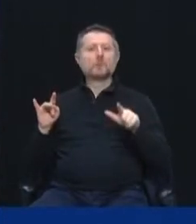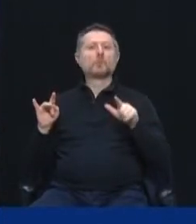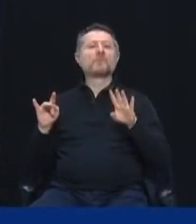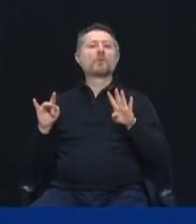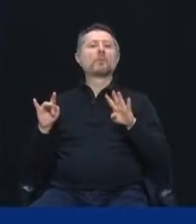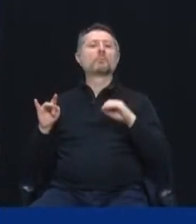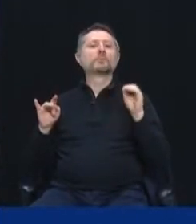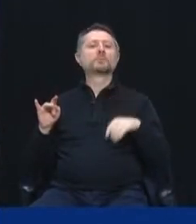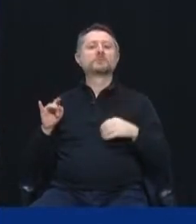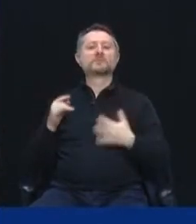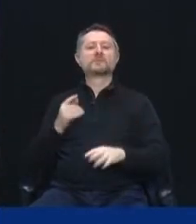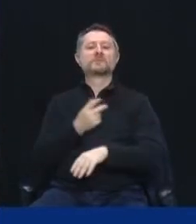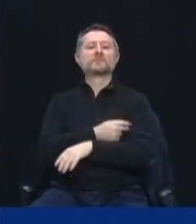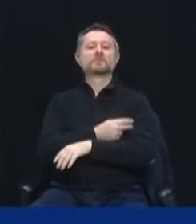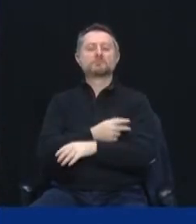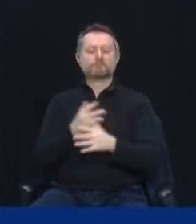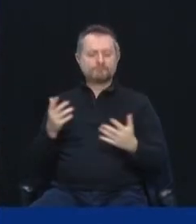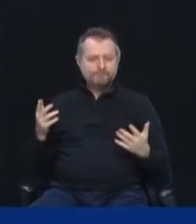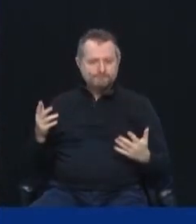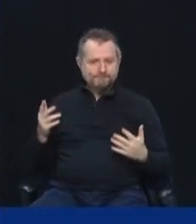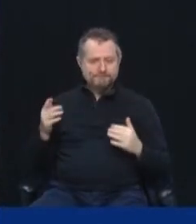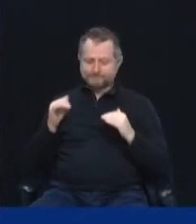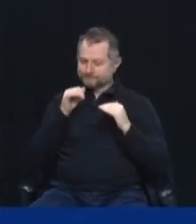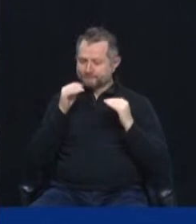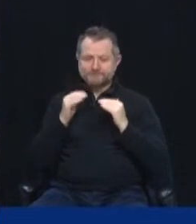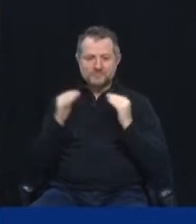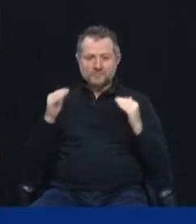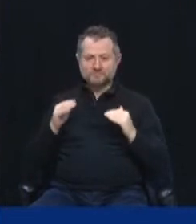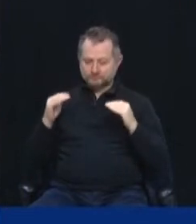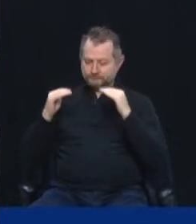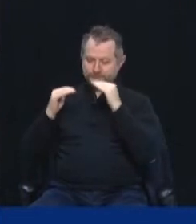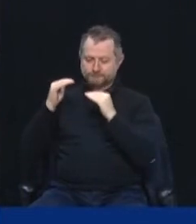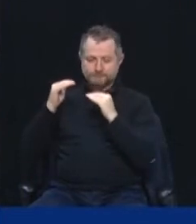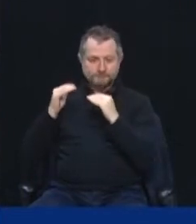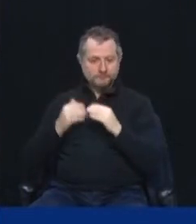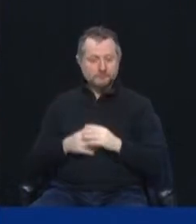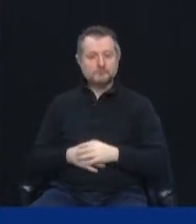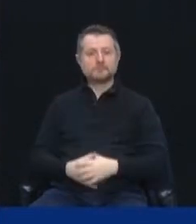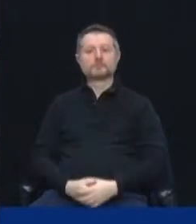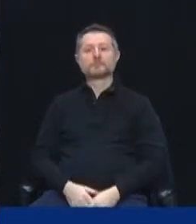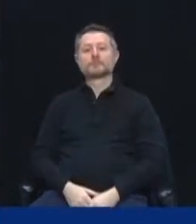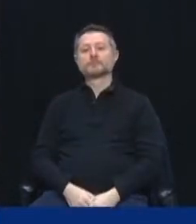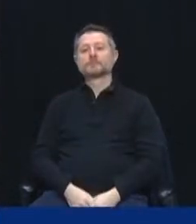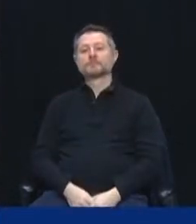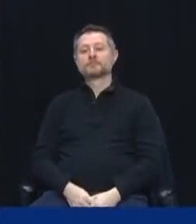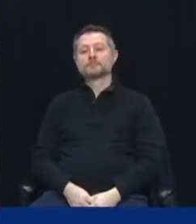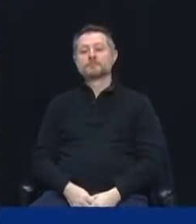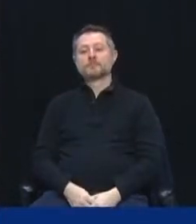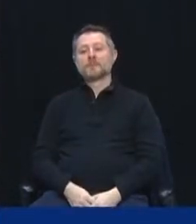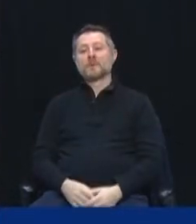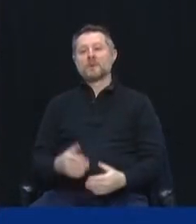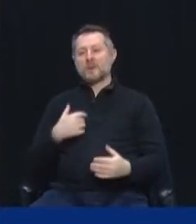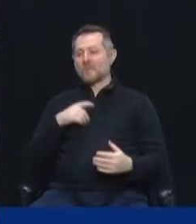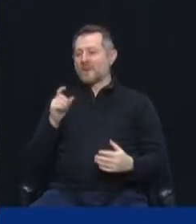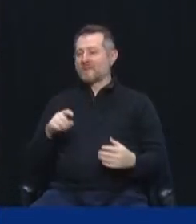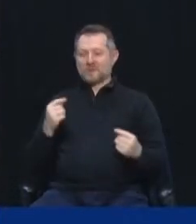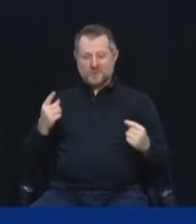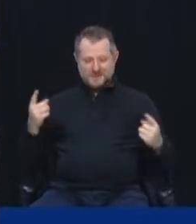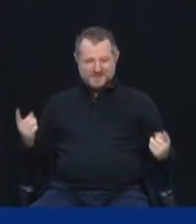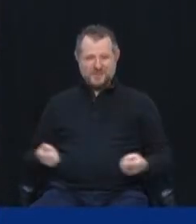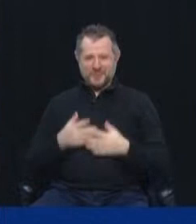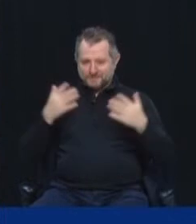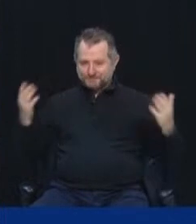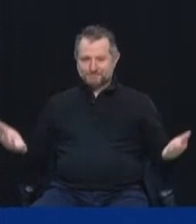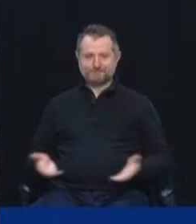vaccines. Well, that's not fair. That's not equitable. And we have to do something about that. Well, there's